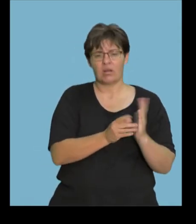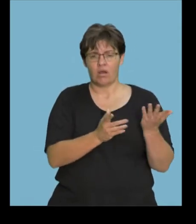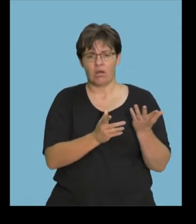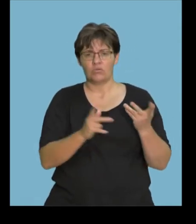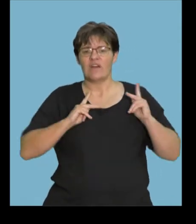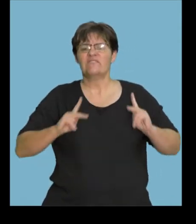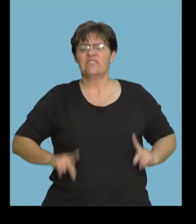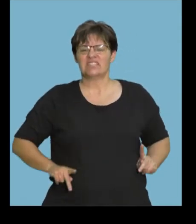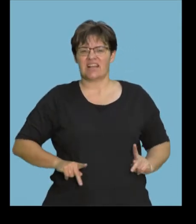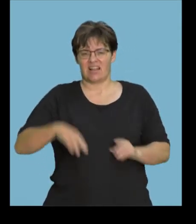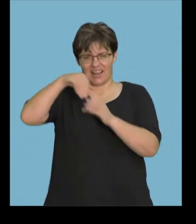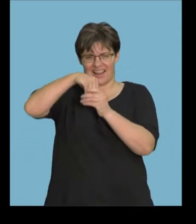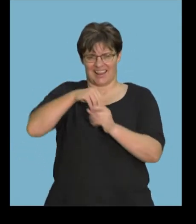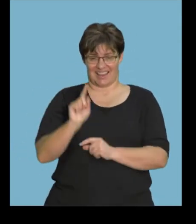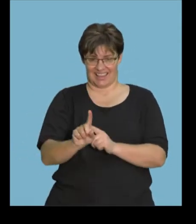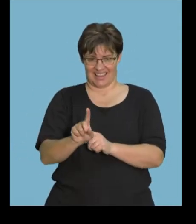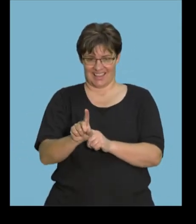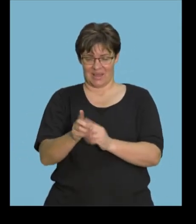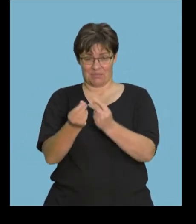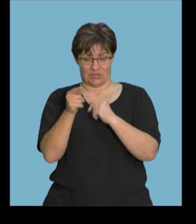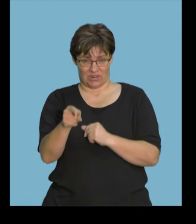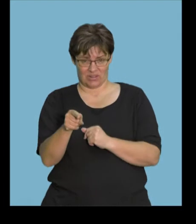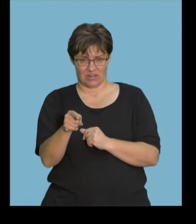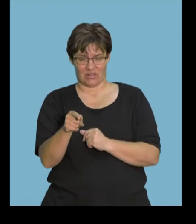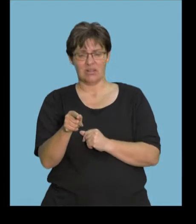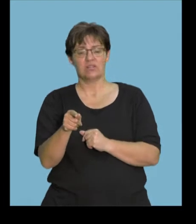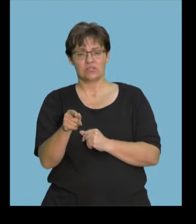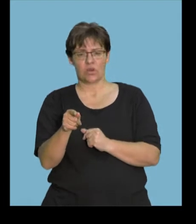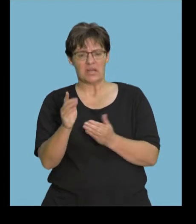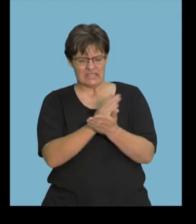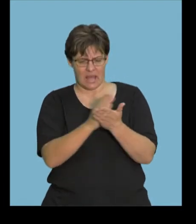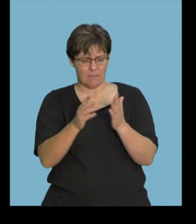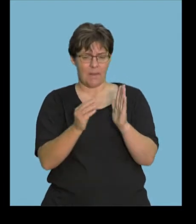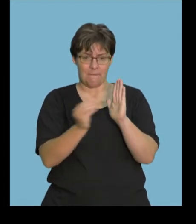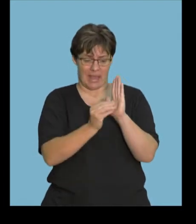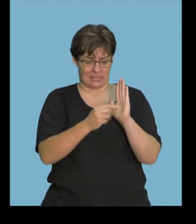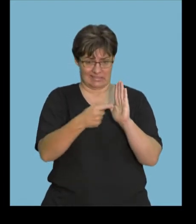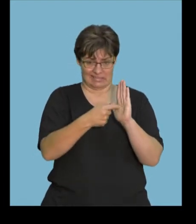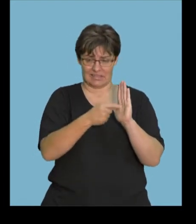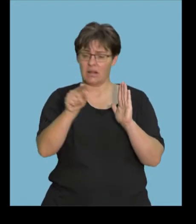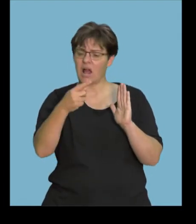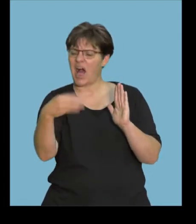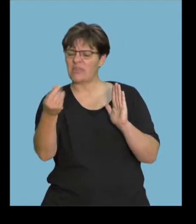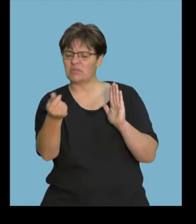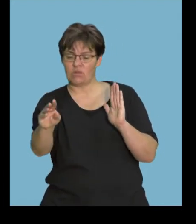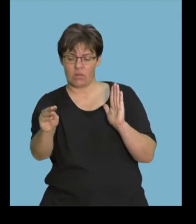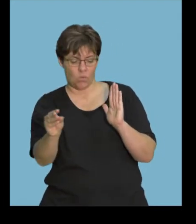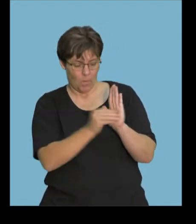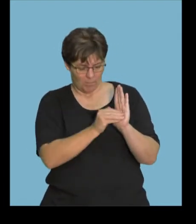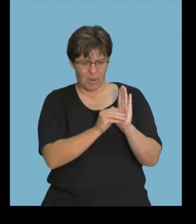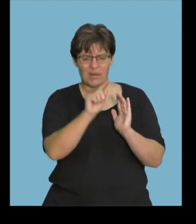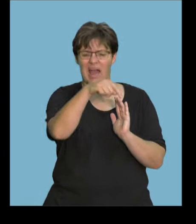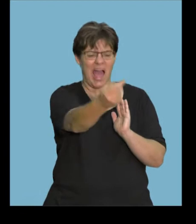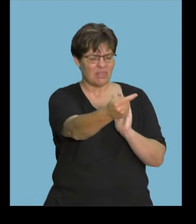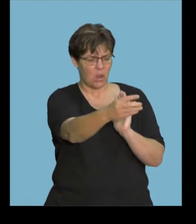the physical properties. So it says what causes magnets to attract certain materials but have no effect on others. So the